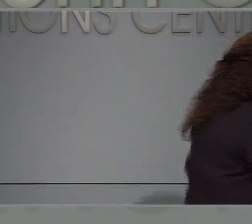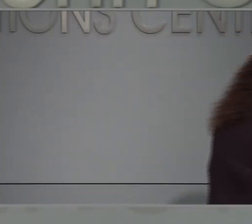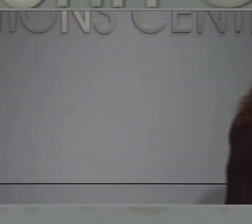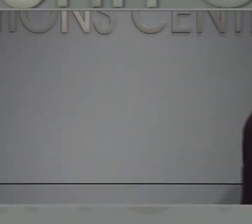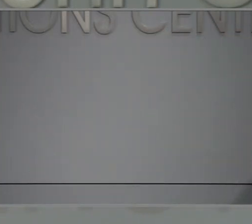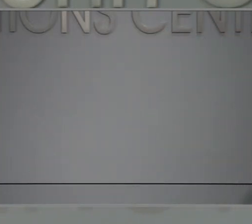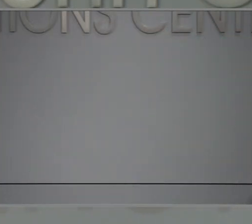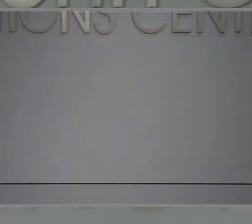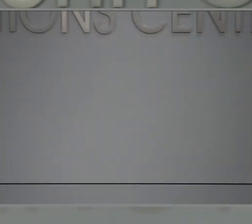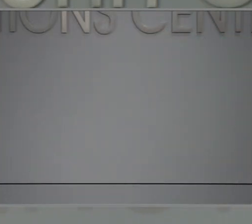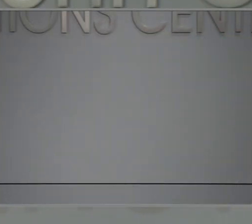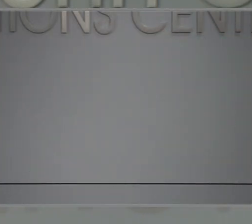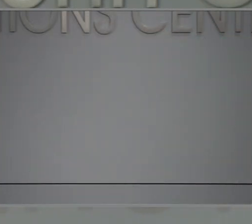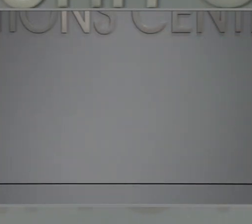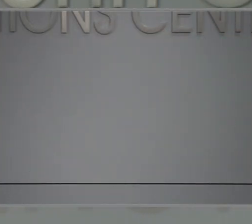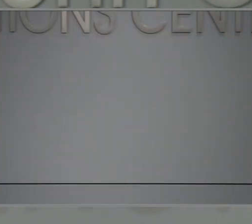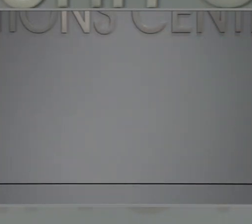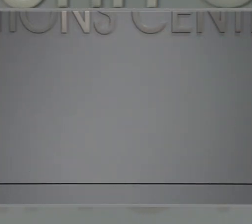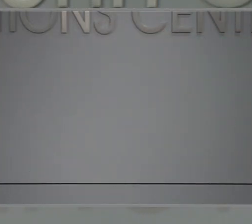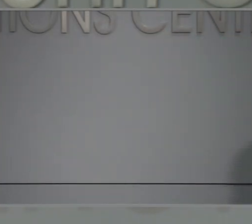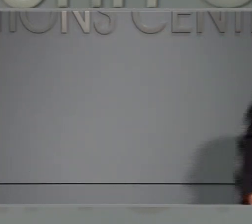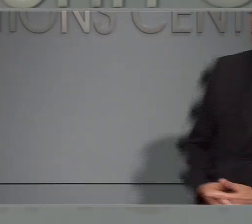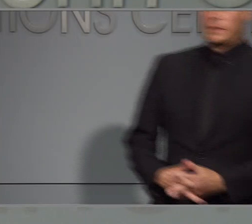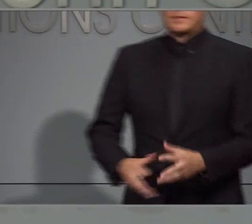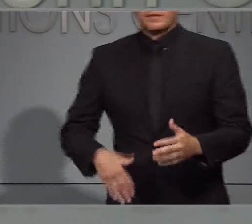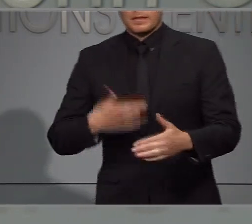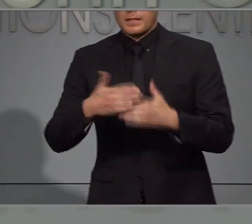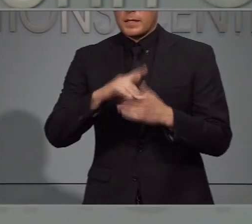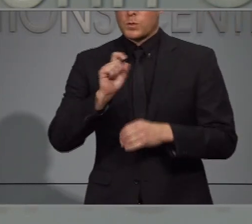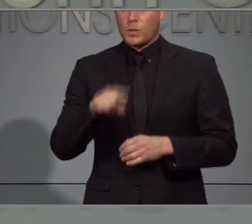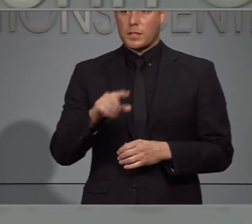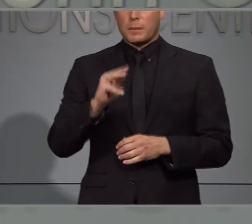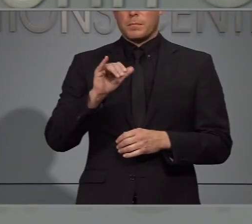Our next question is from Michael Hyland with CBS 17.